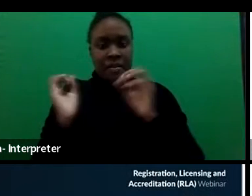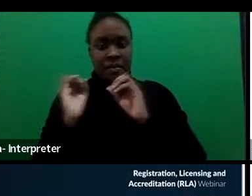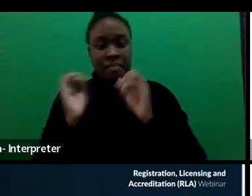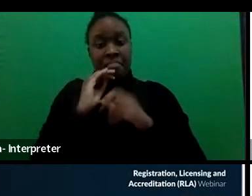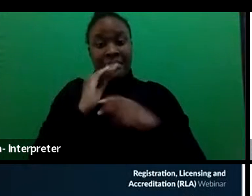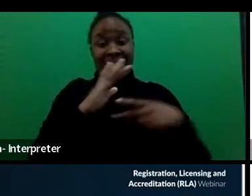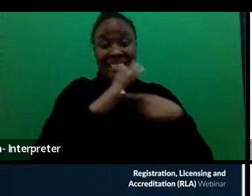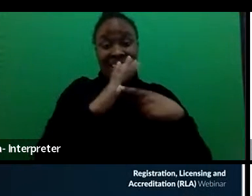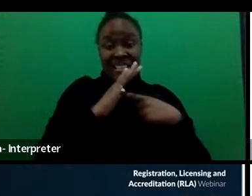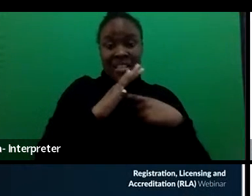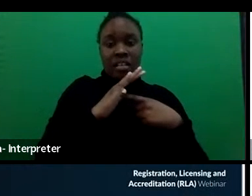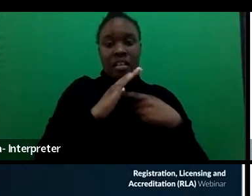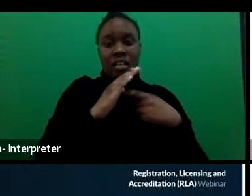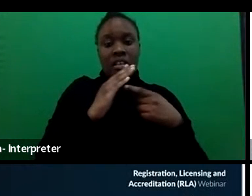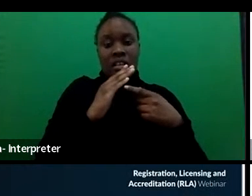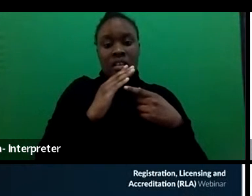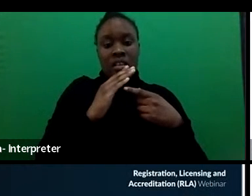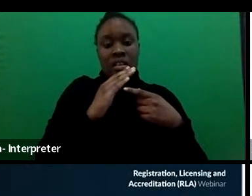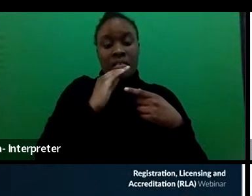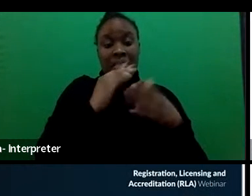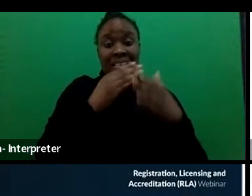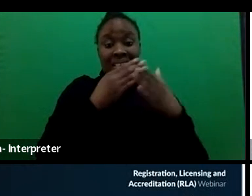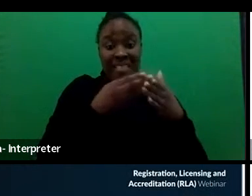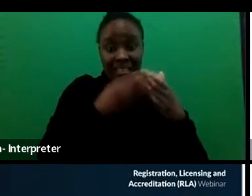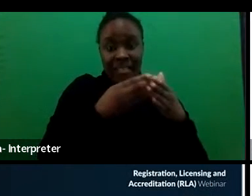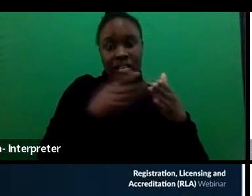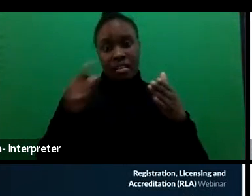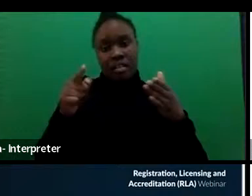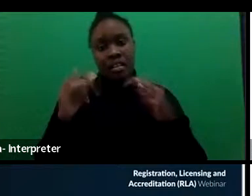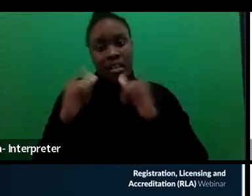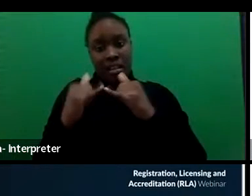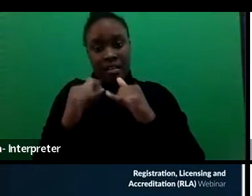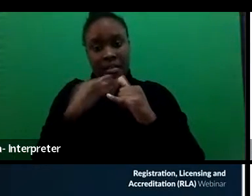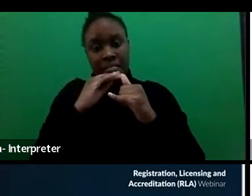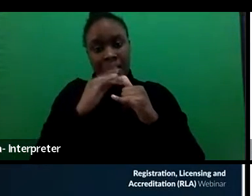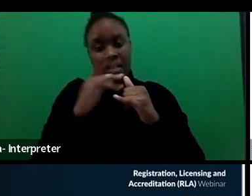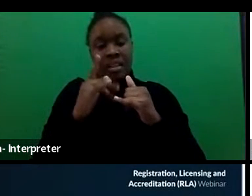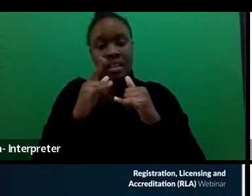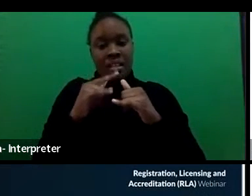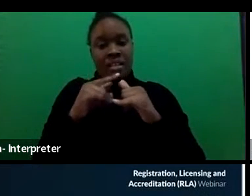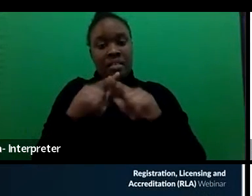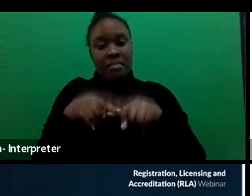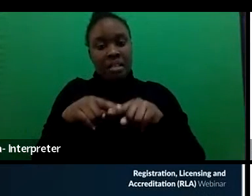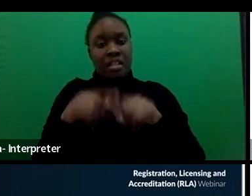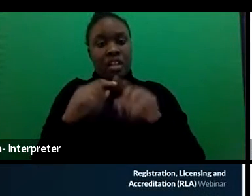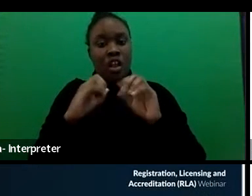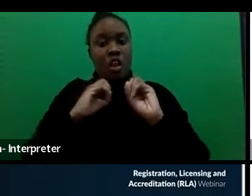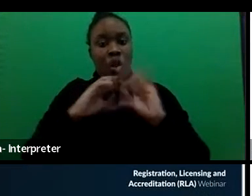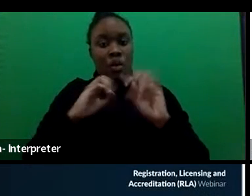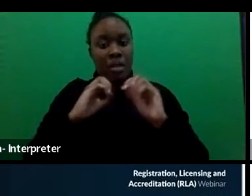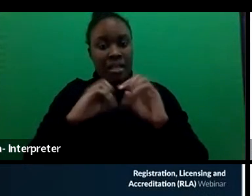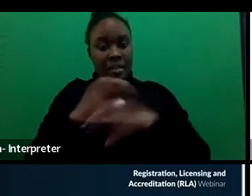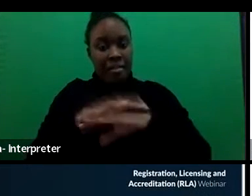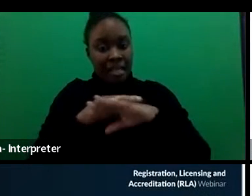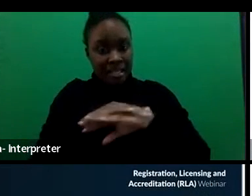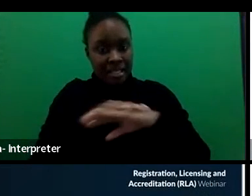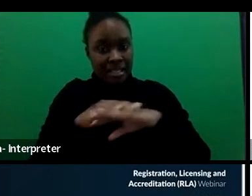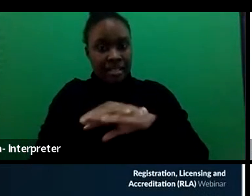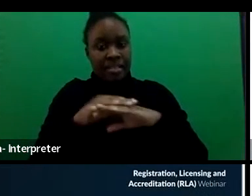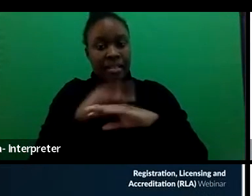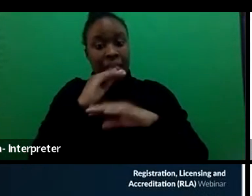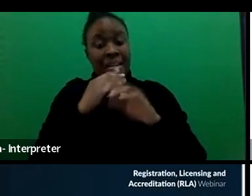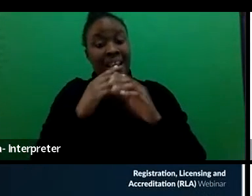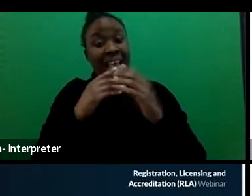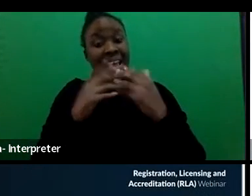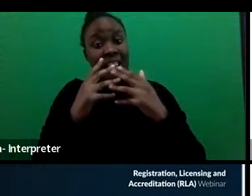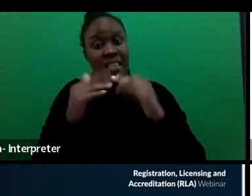carrier and the first level freight forwarder are reporting on an advanced loading basis, and any other reports below that level